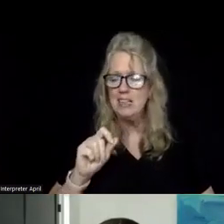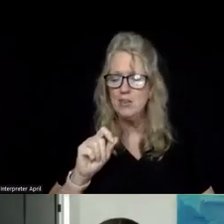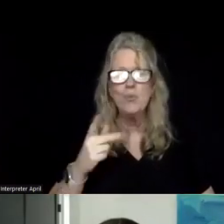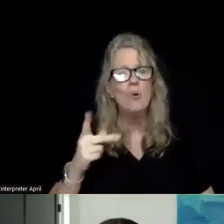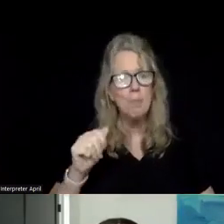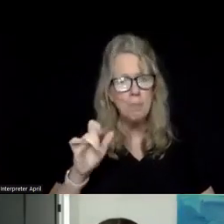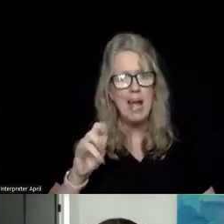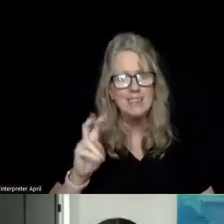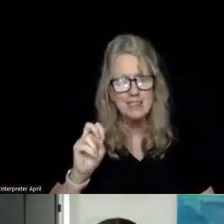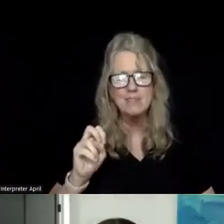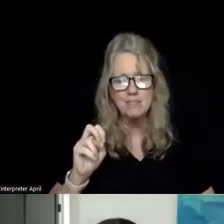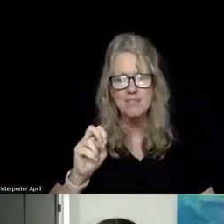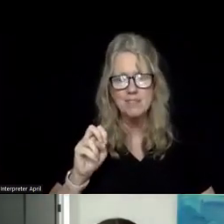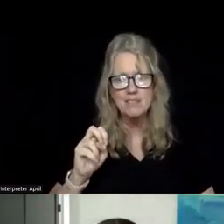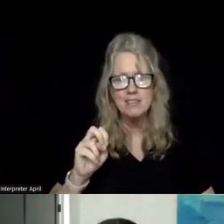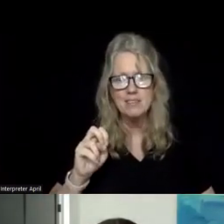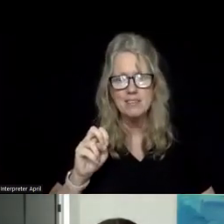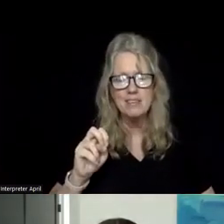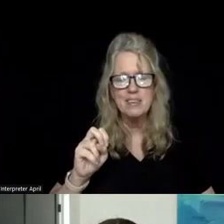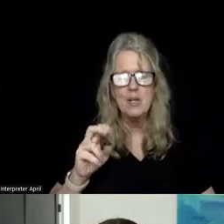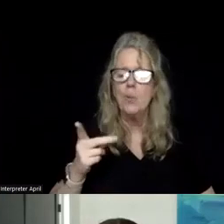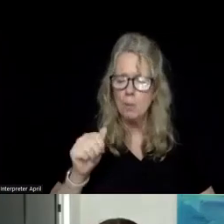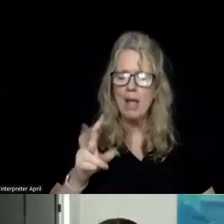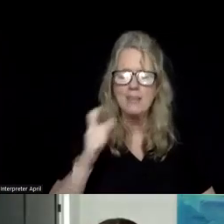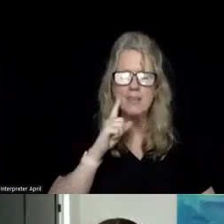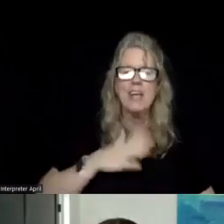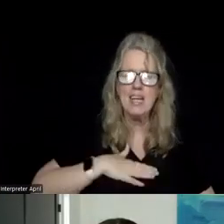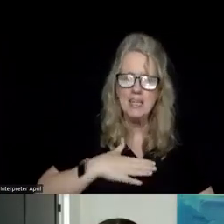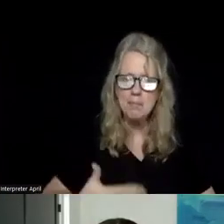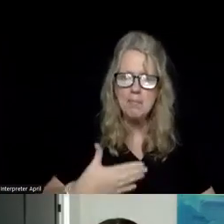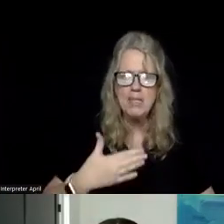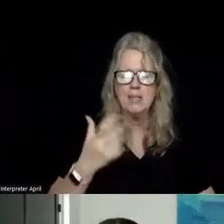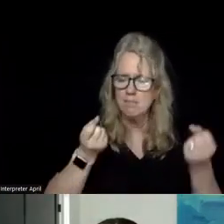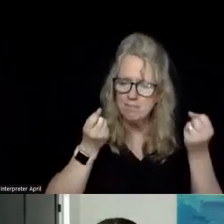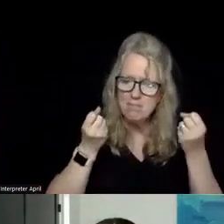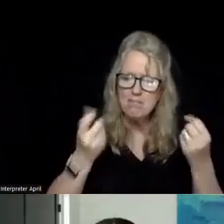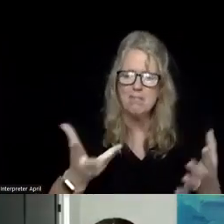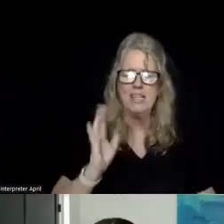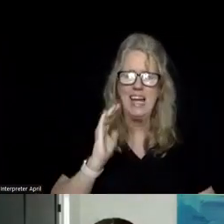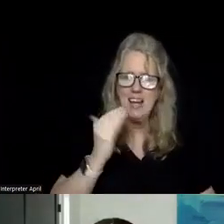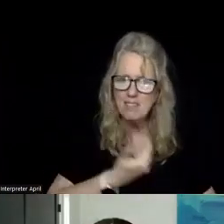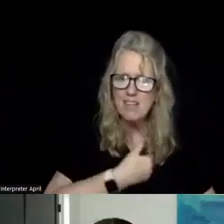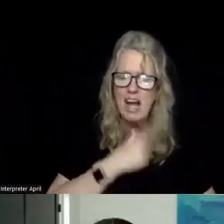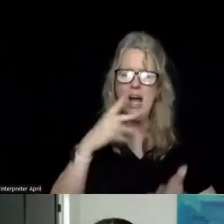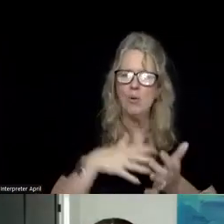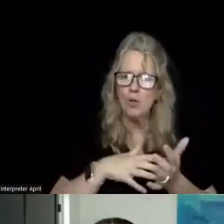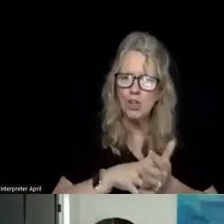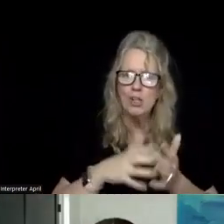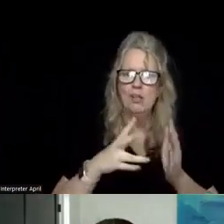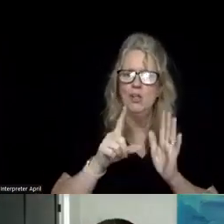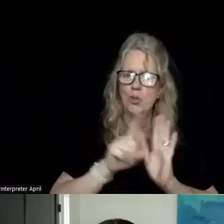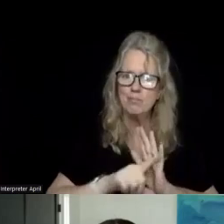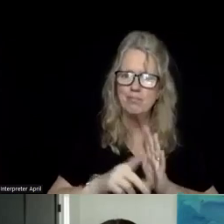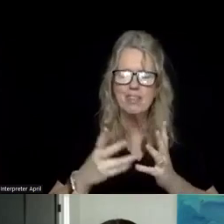passive in admitting many of our disparities, or